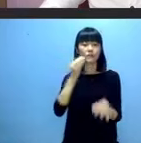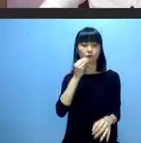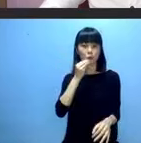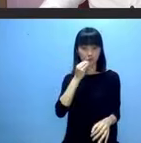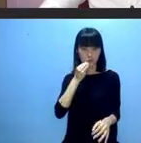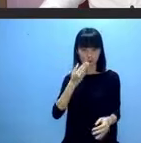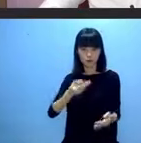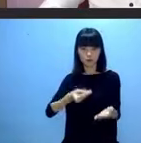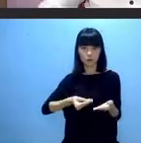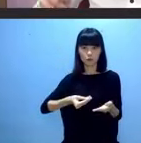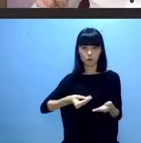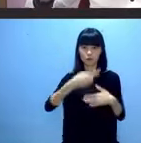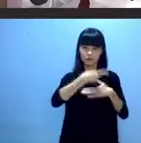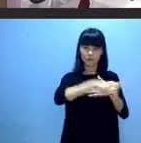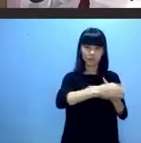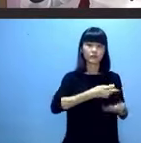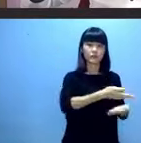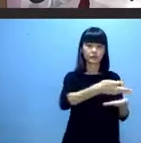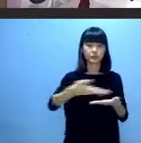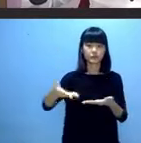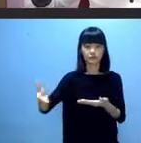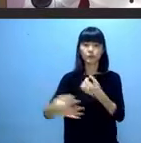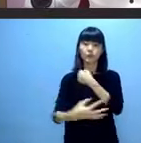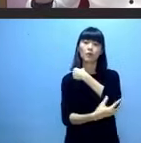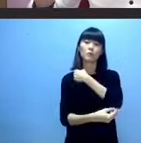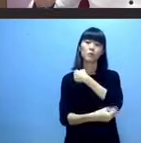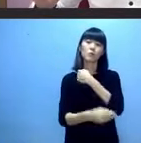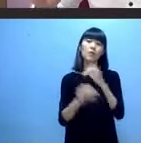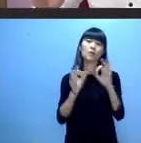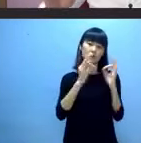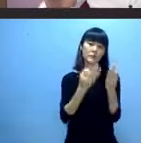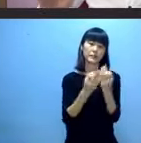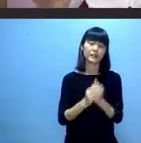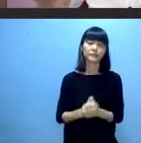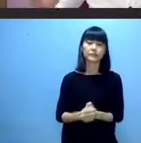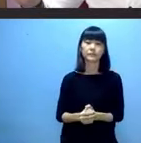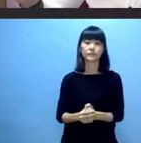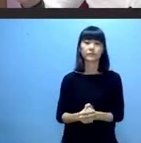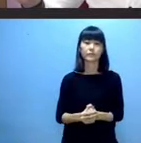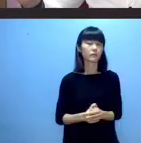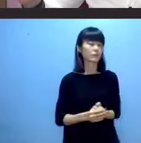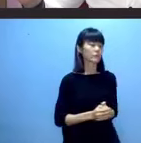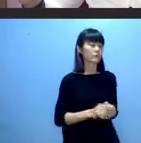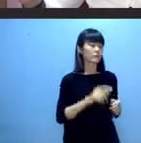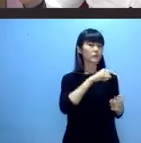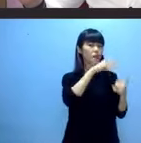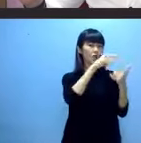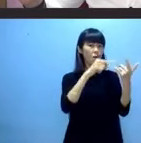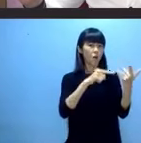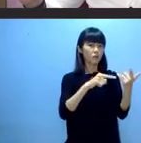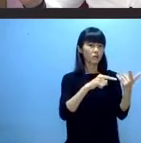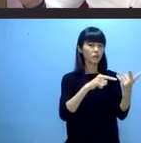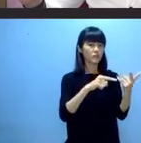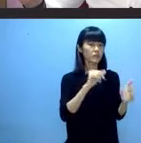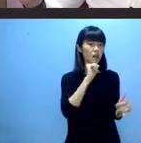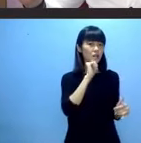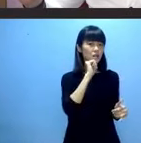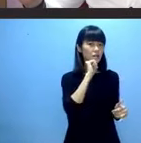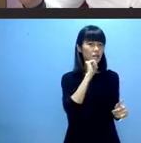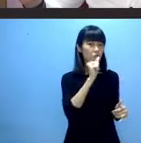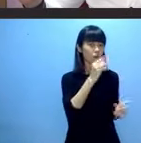period. And none of this is for profit. None of this is just something that you're doing for the